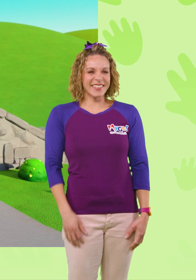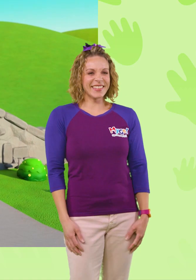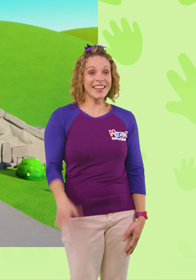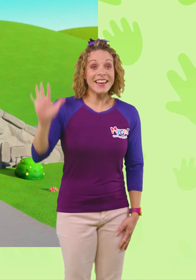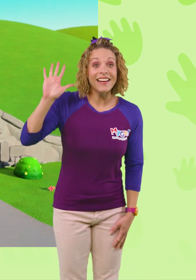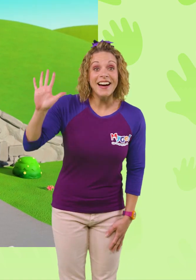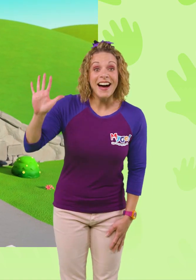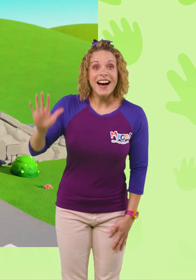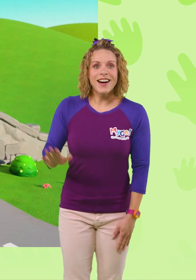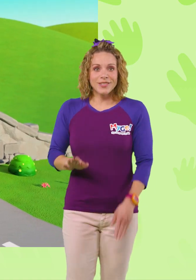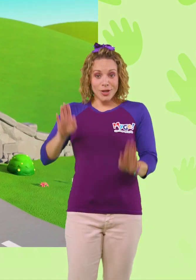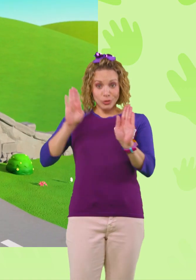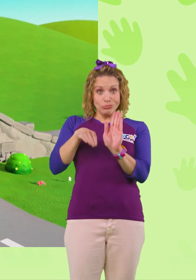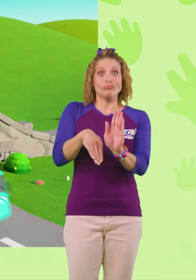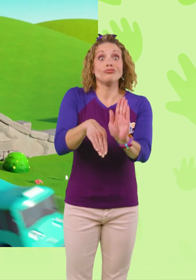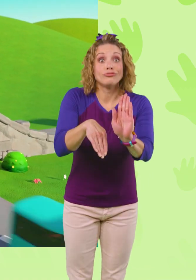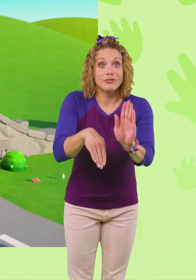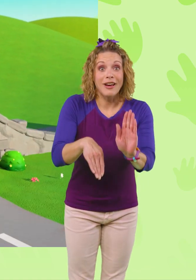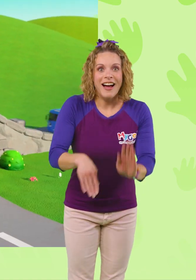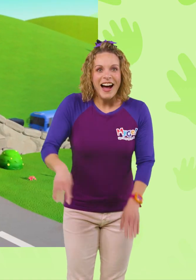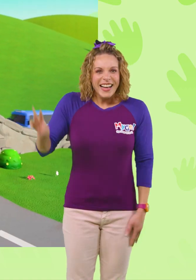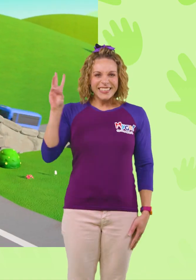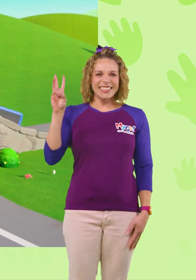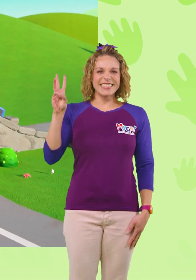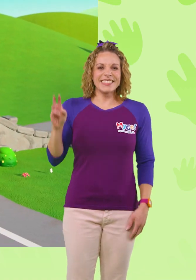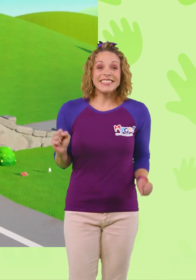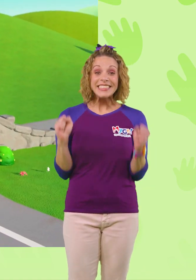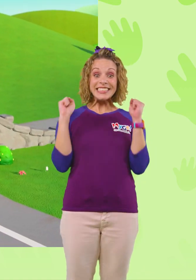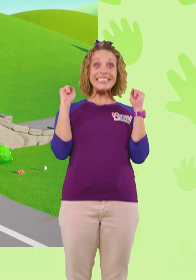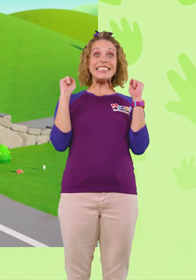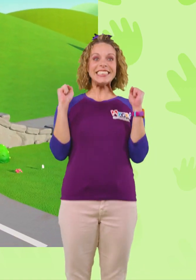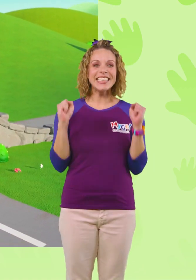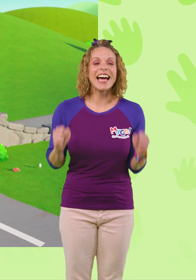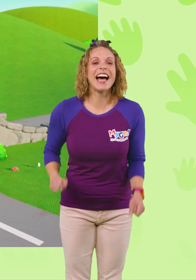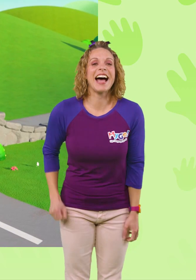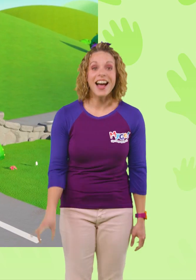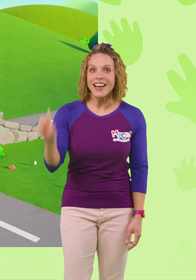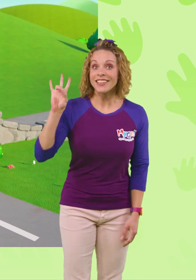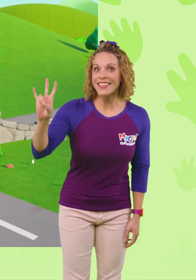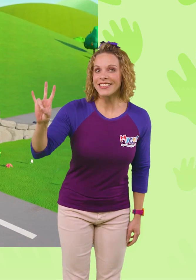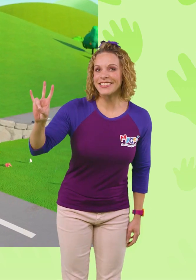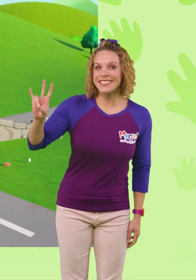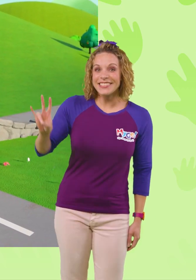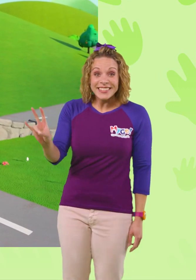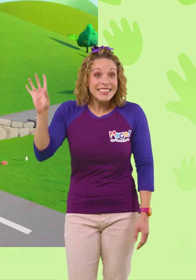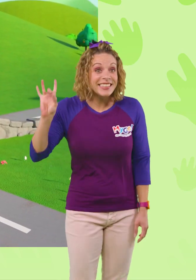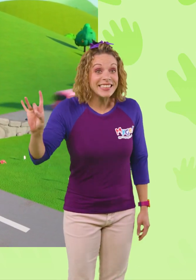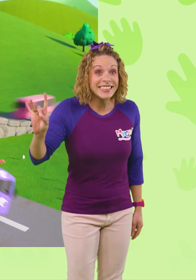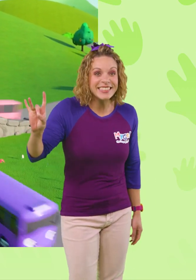beep. Five. Brown. Six. Whee!